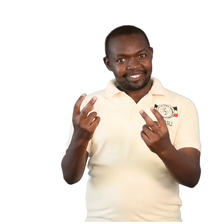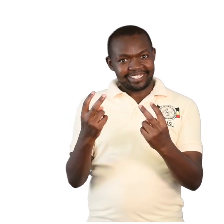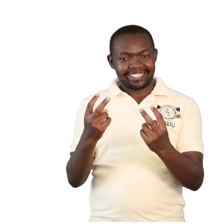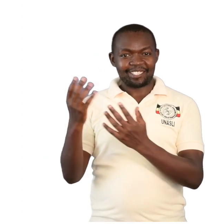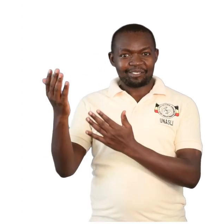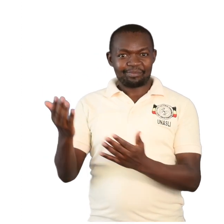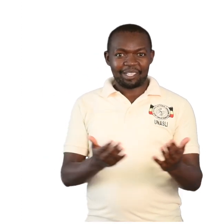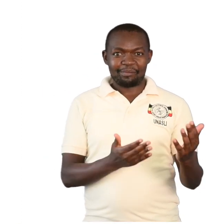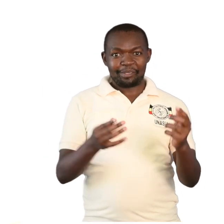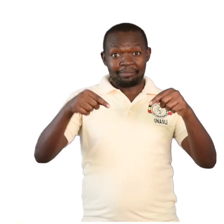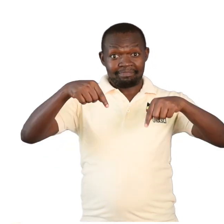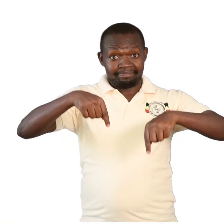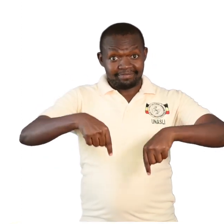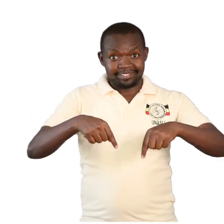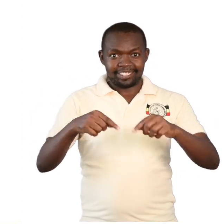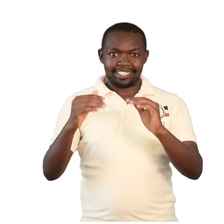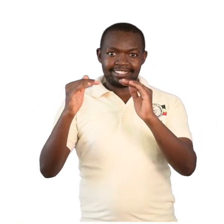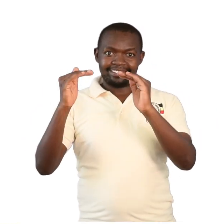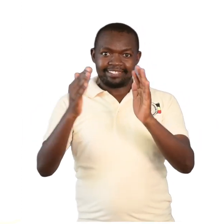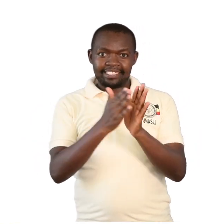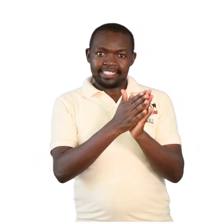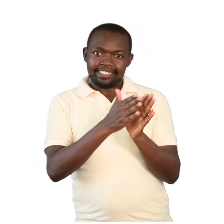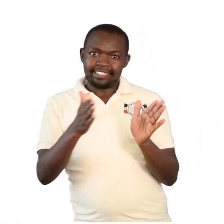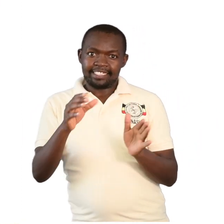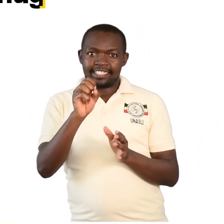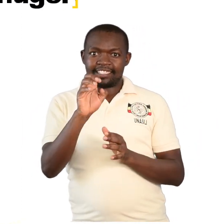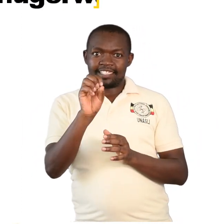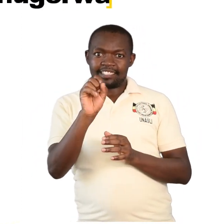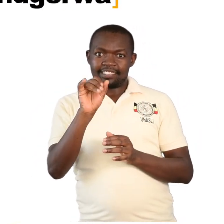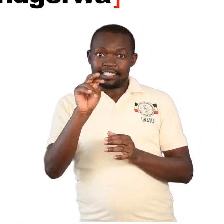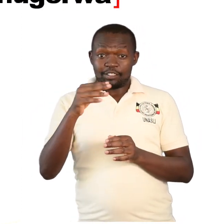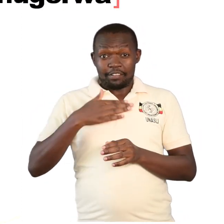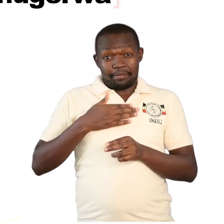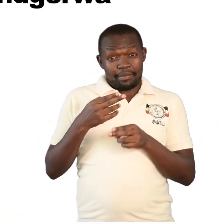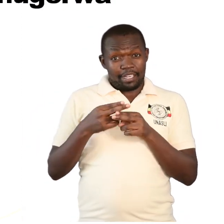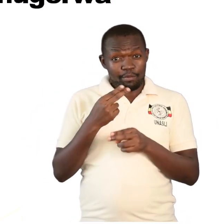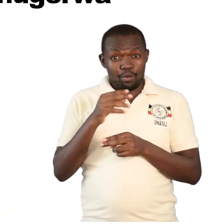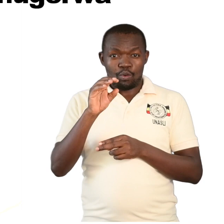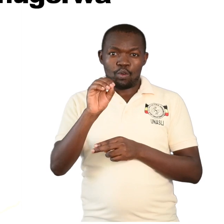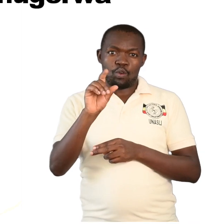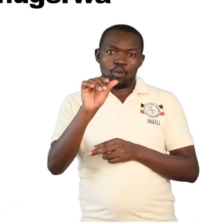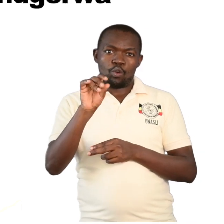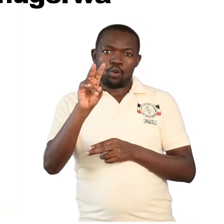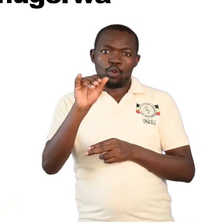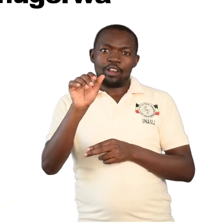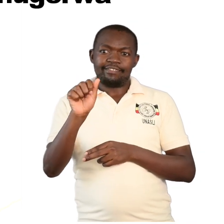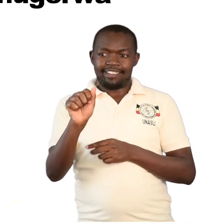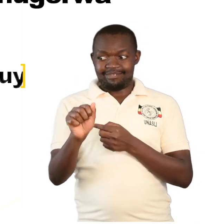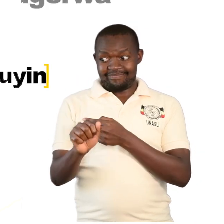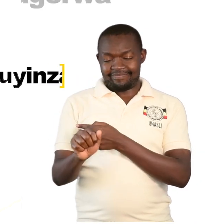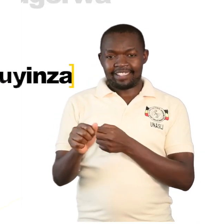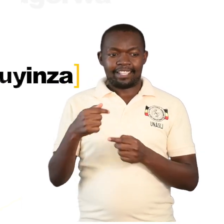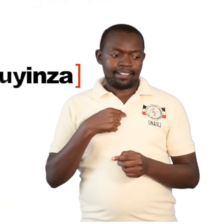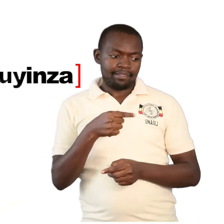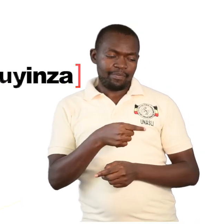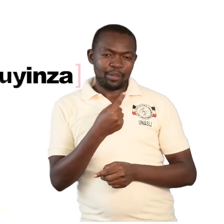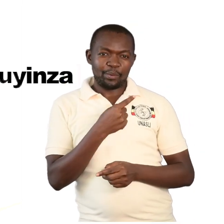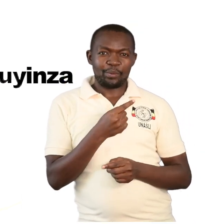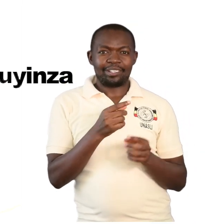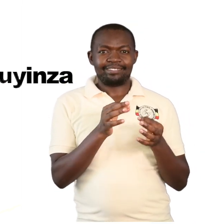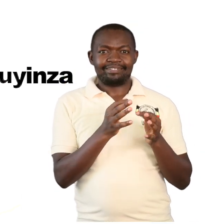You are welcome to today's session. My name is Olivia Namgera, and I'm working alongside Buyinza